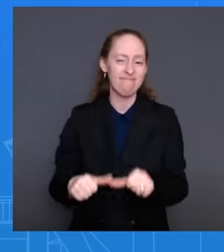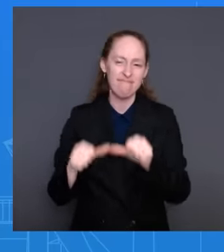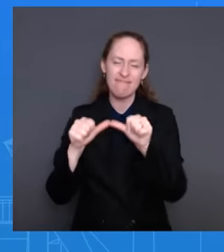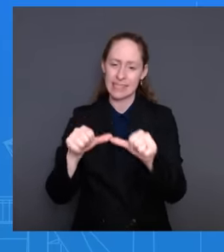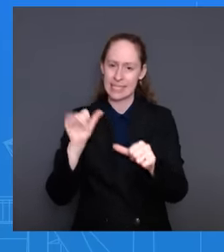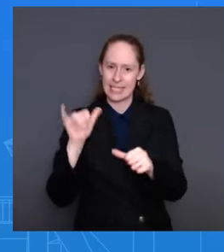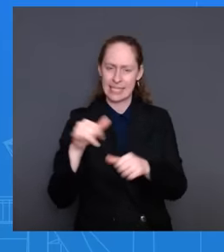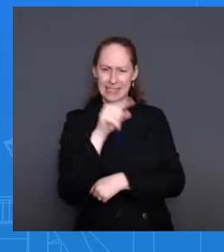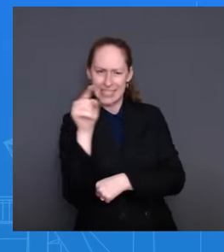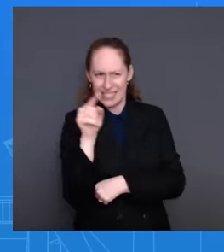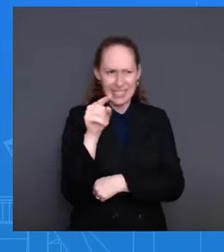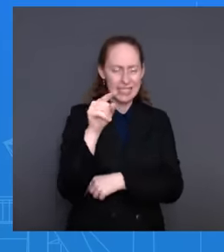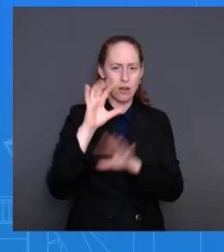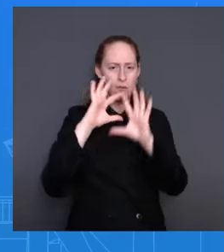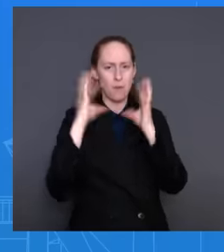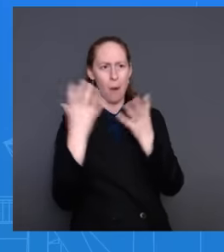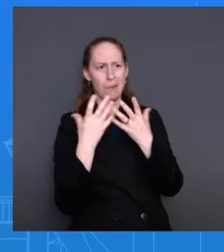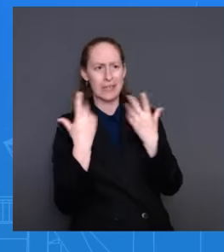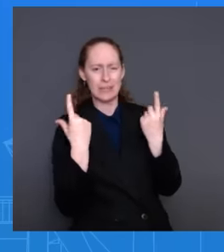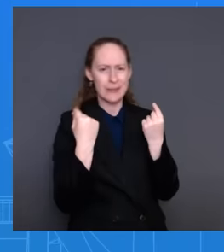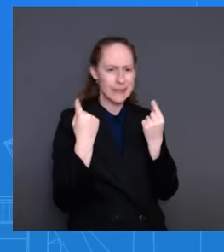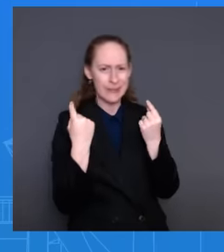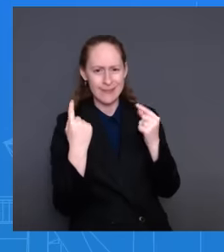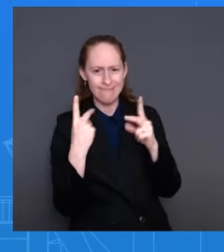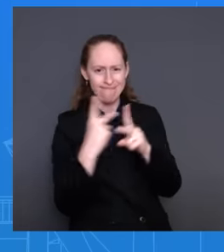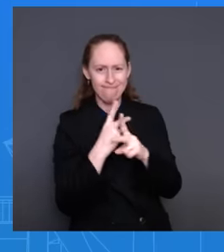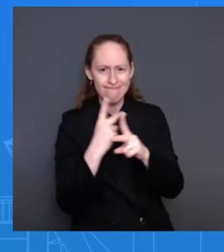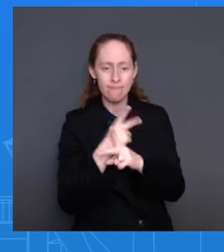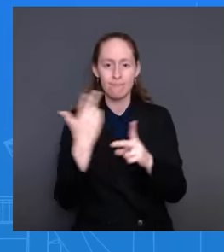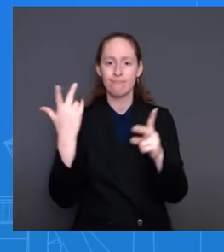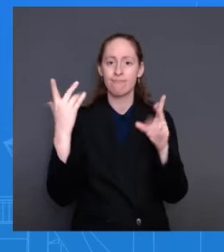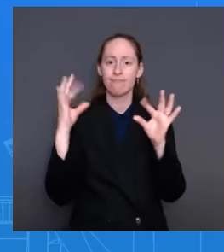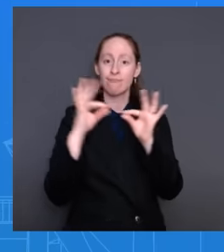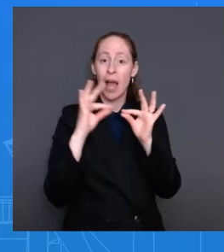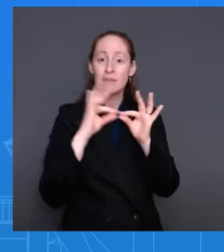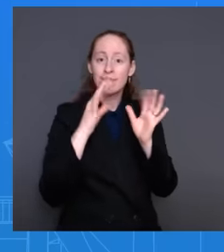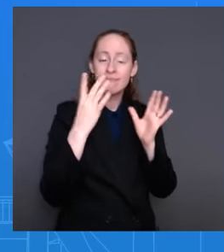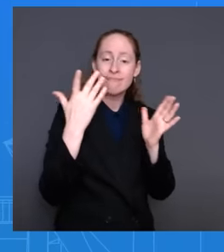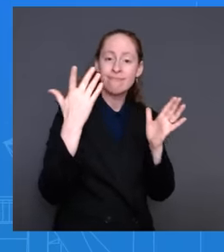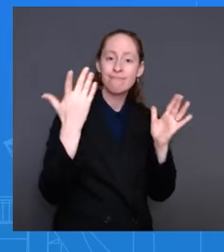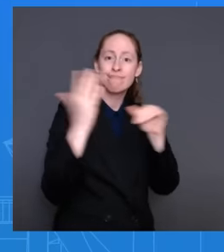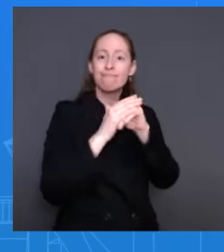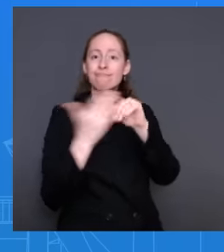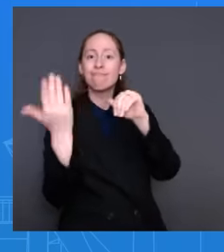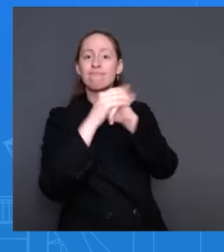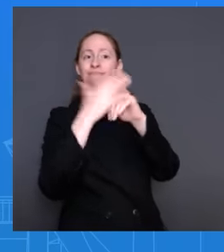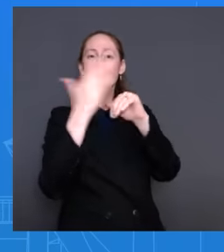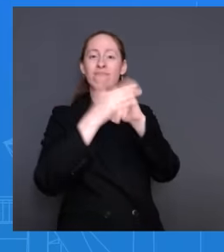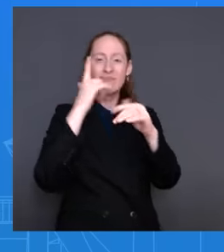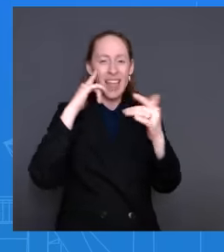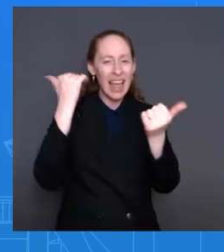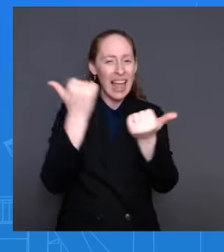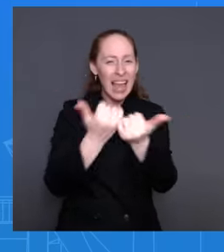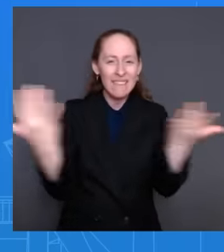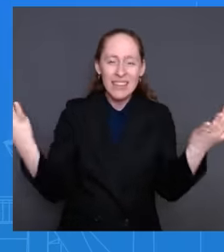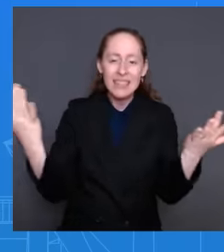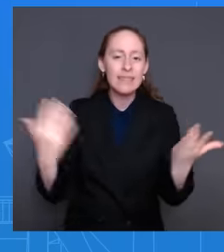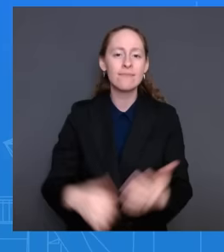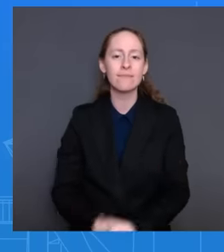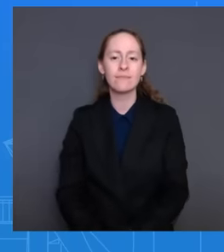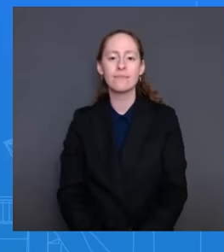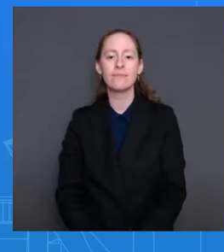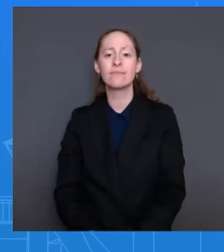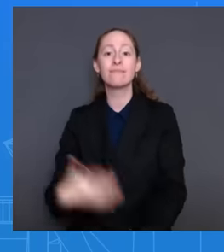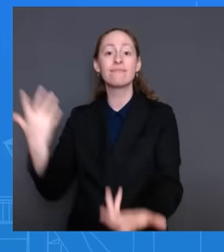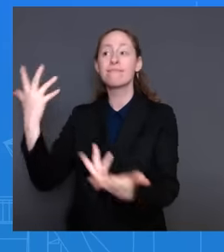They're affecting energy prices and food prices globally. They're affecting supply chain distribution systems globally. That is point one. Point